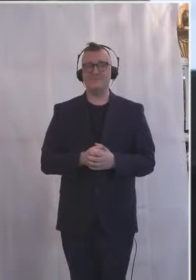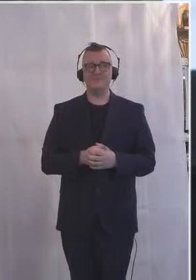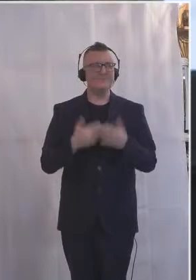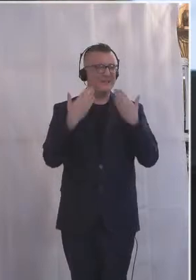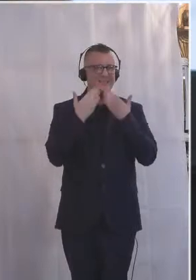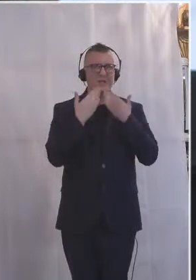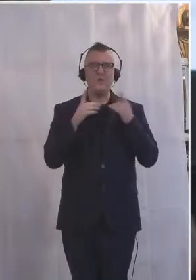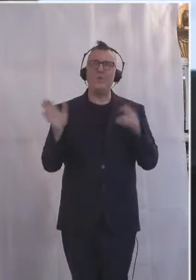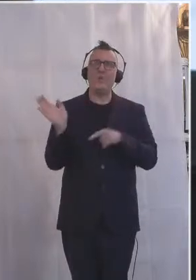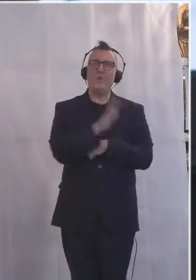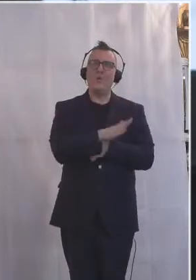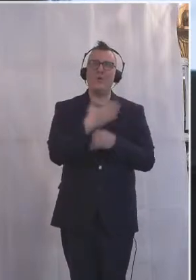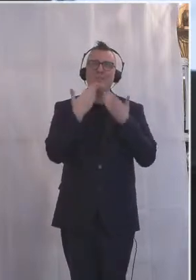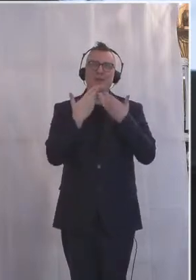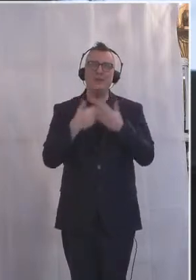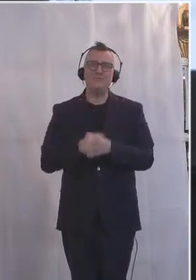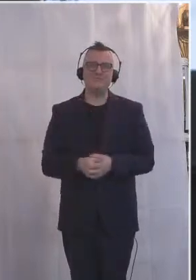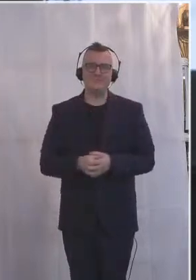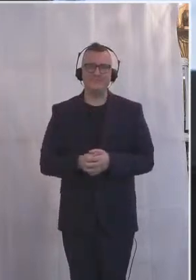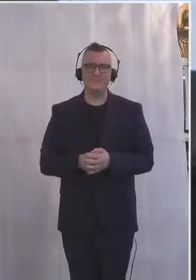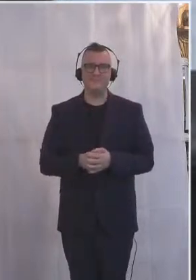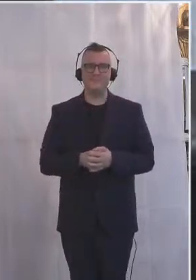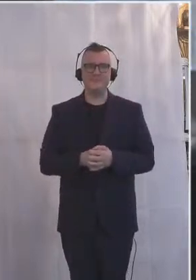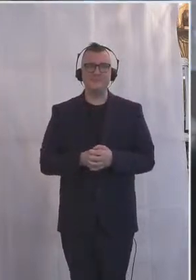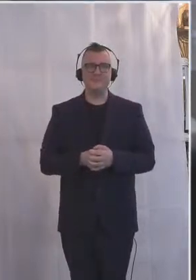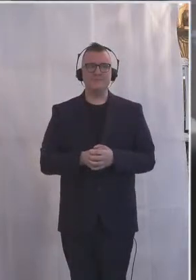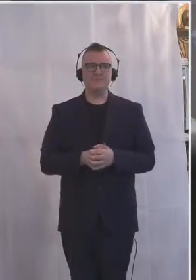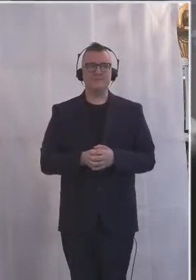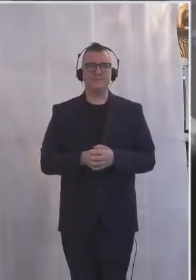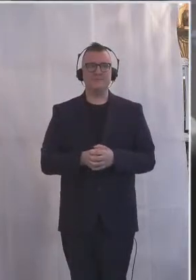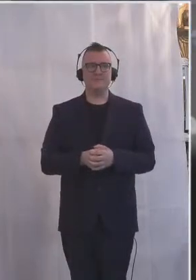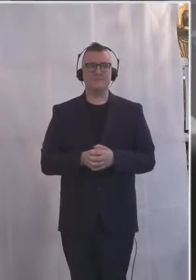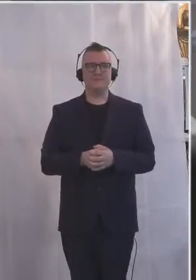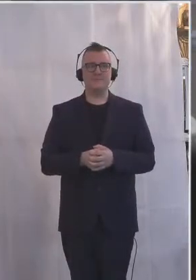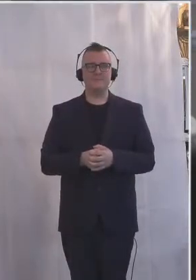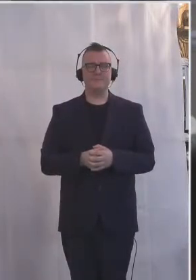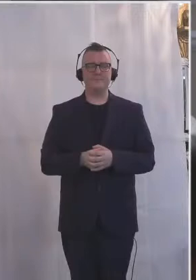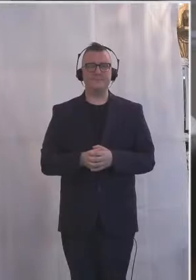Thank you, everyone. That's really Thank you, Rida. Thank you. Thank you.